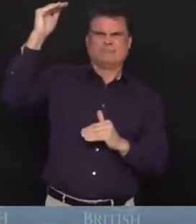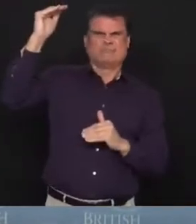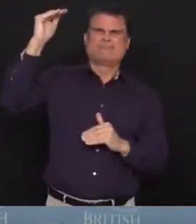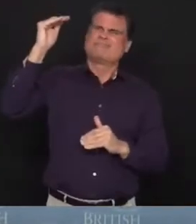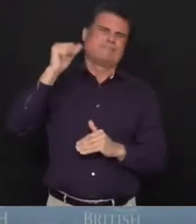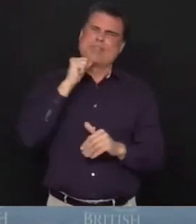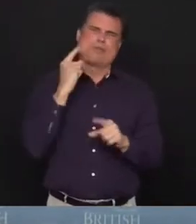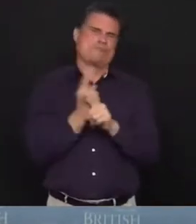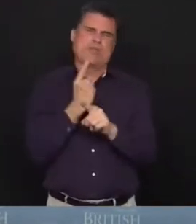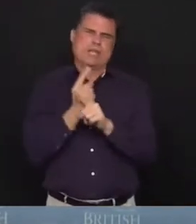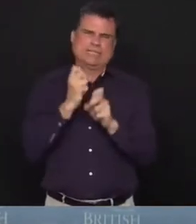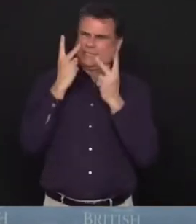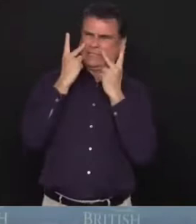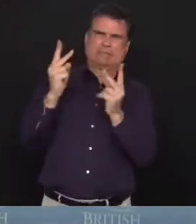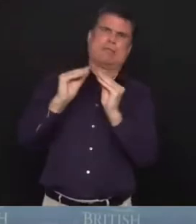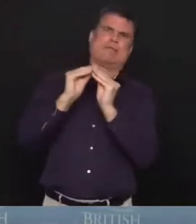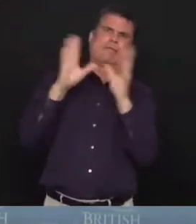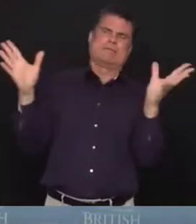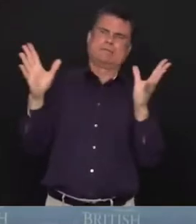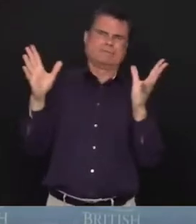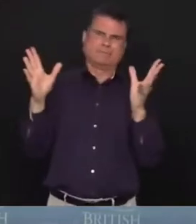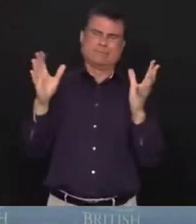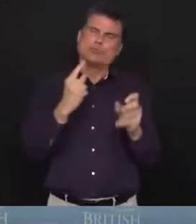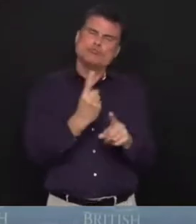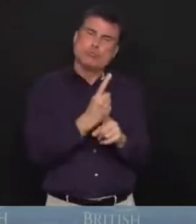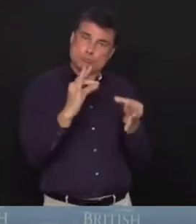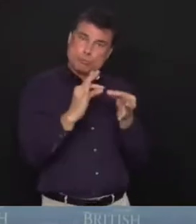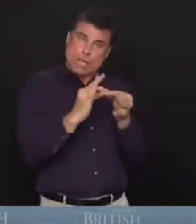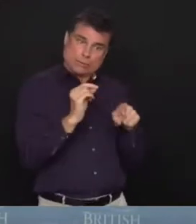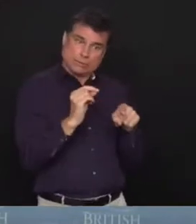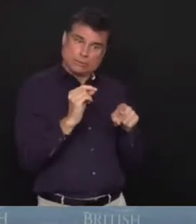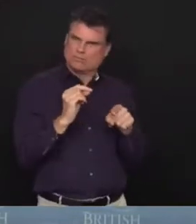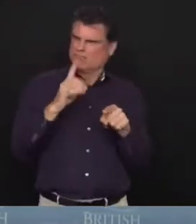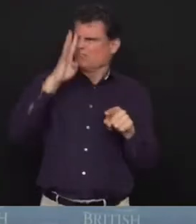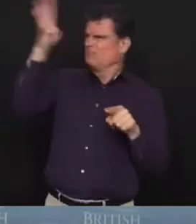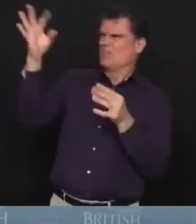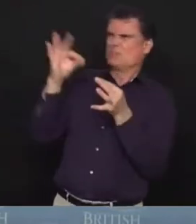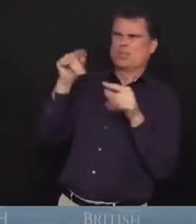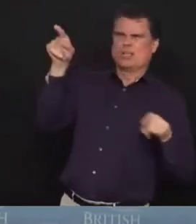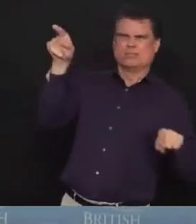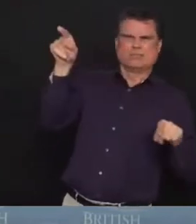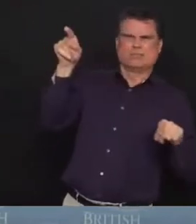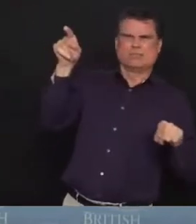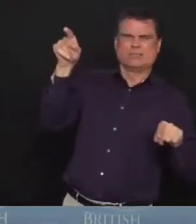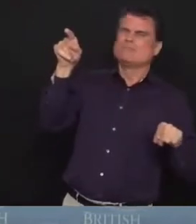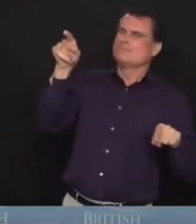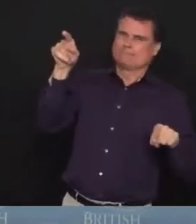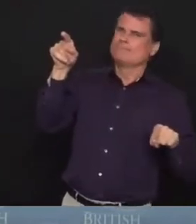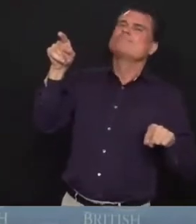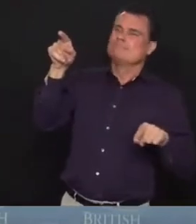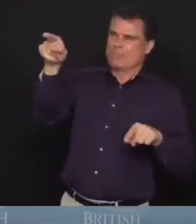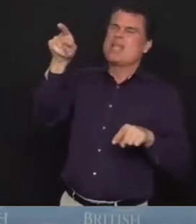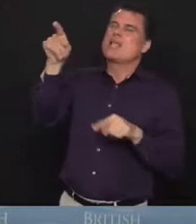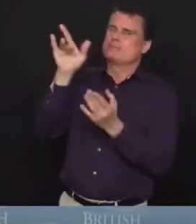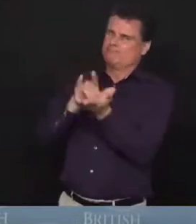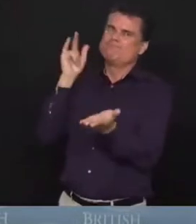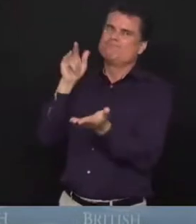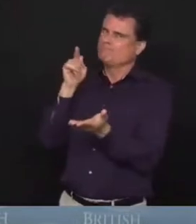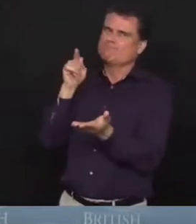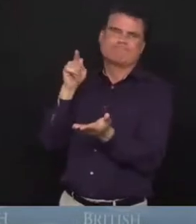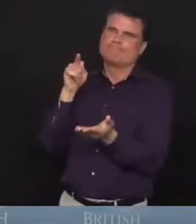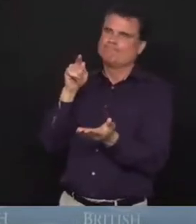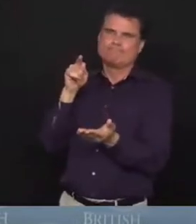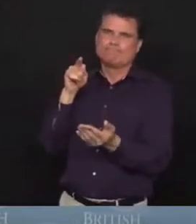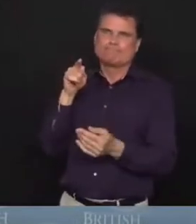in in other locations then you know what then you see it then it's you know that price gouging is taking place it's not a question